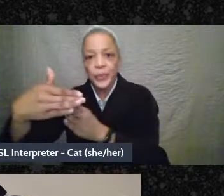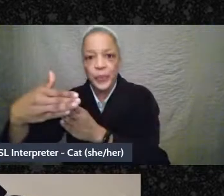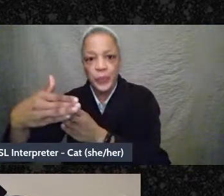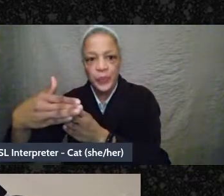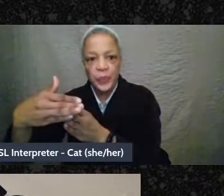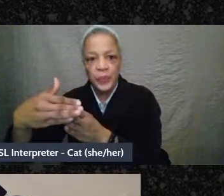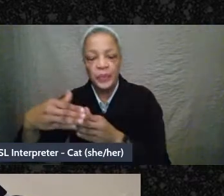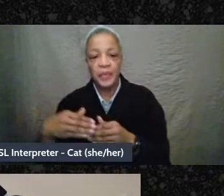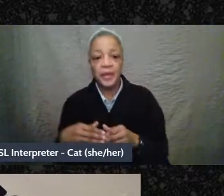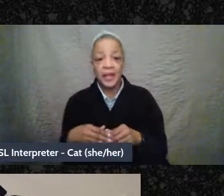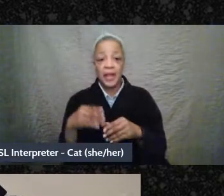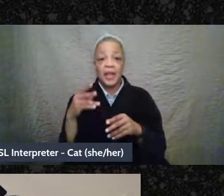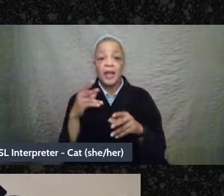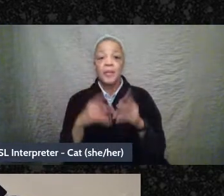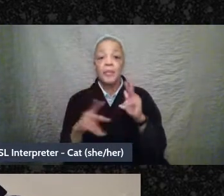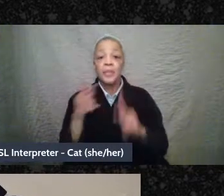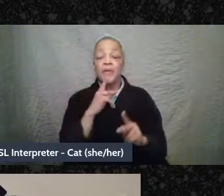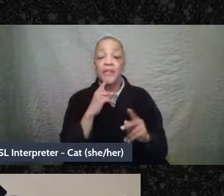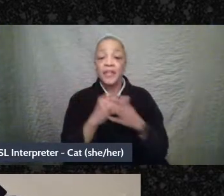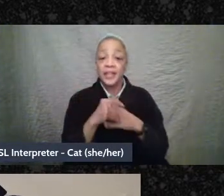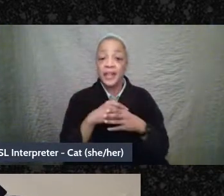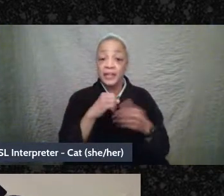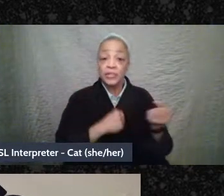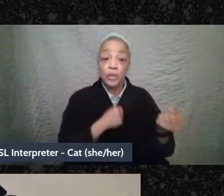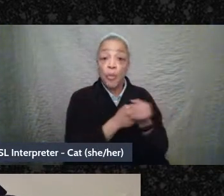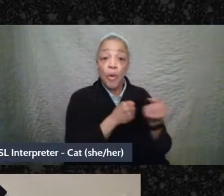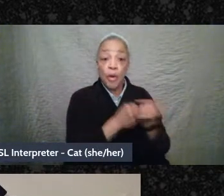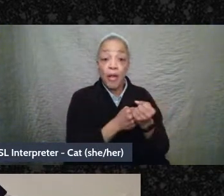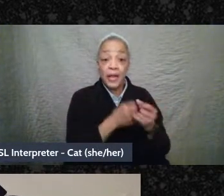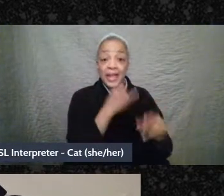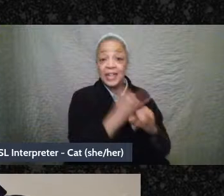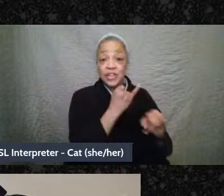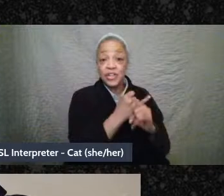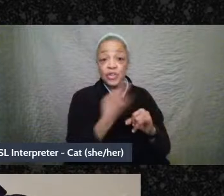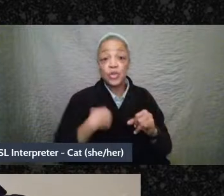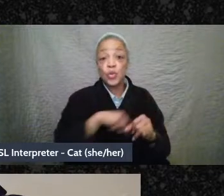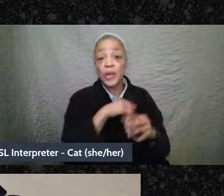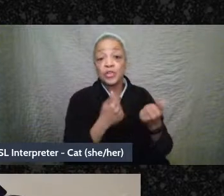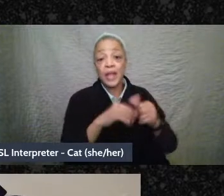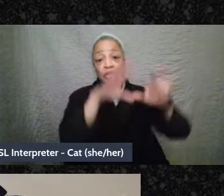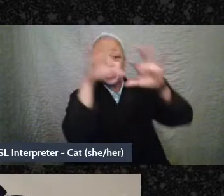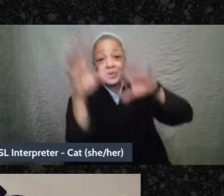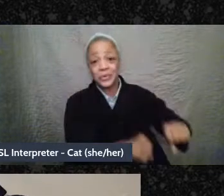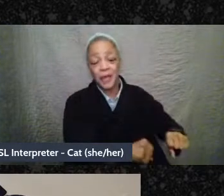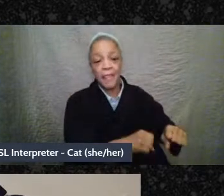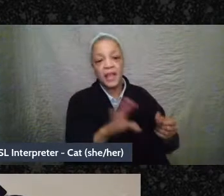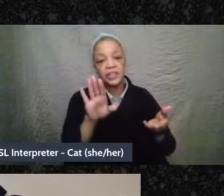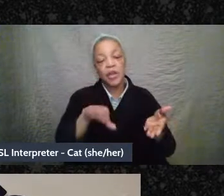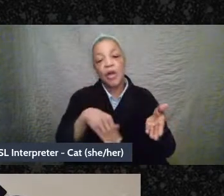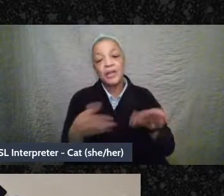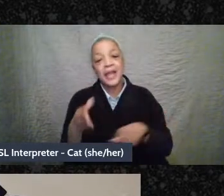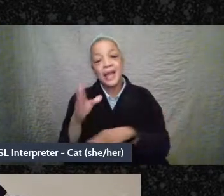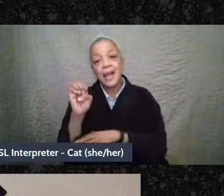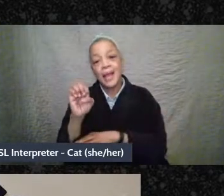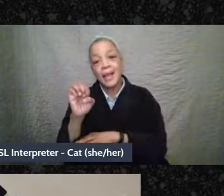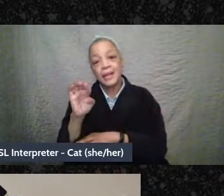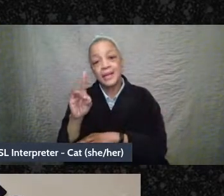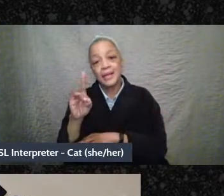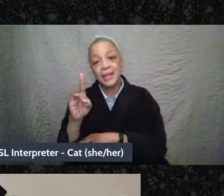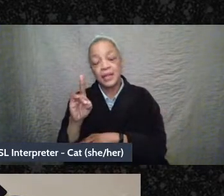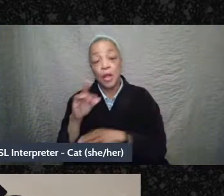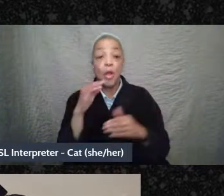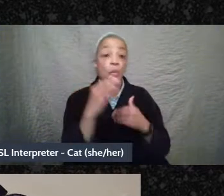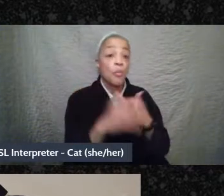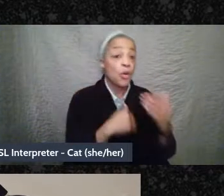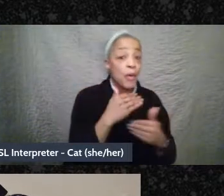trying to dismantle are dead ends. And I don't think the words progressive and prosecutor can be